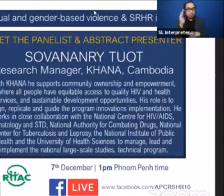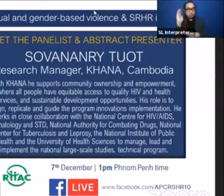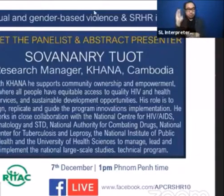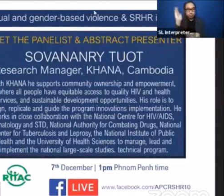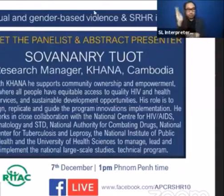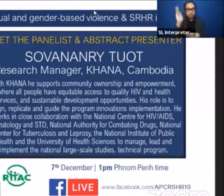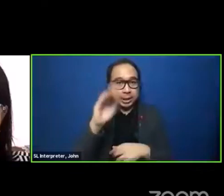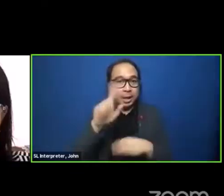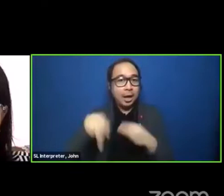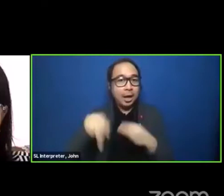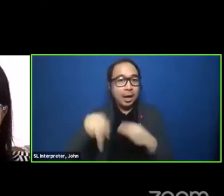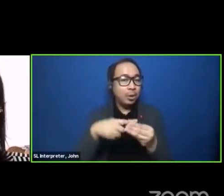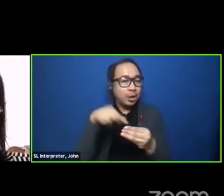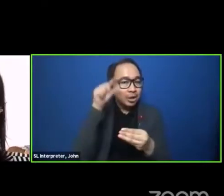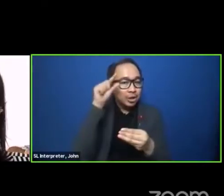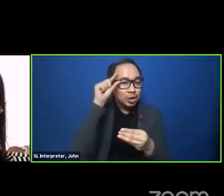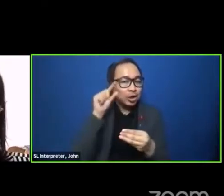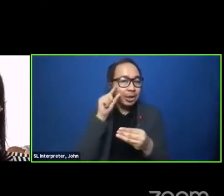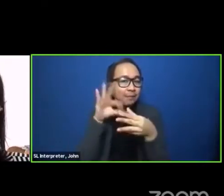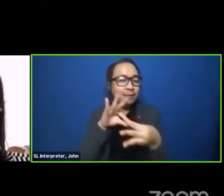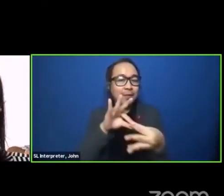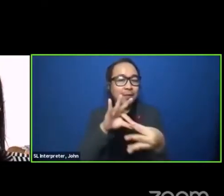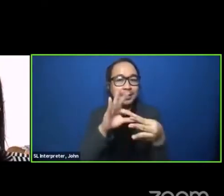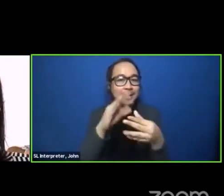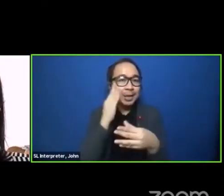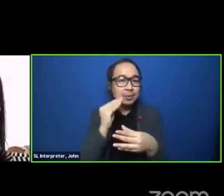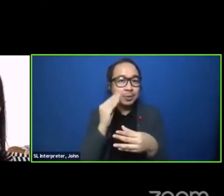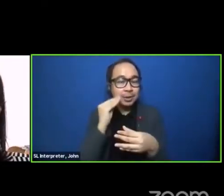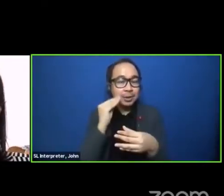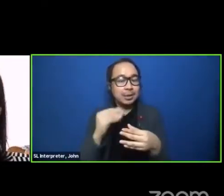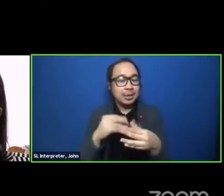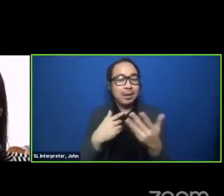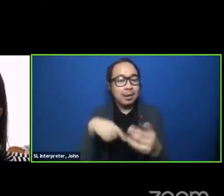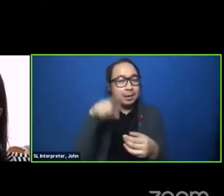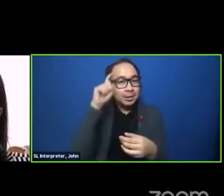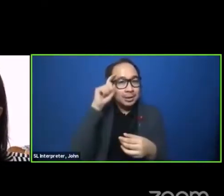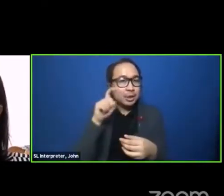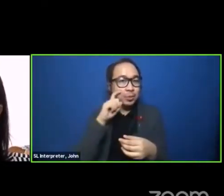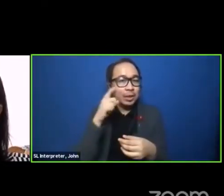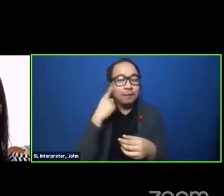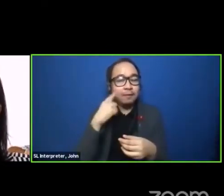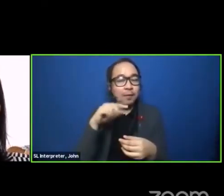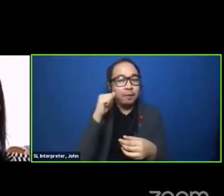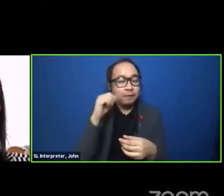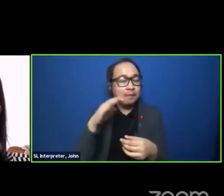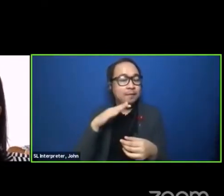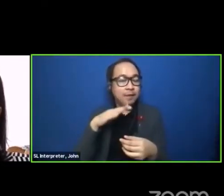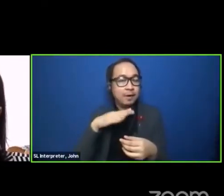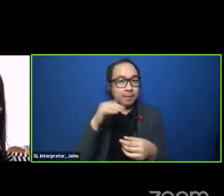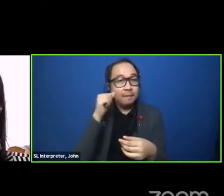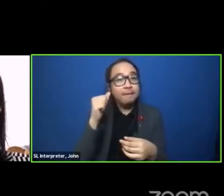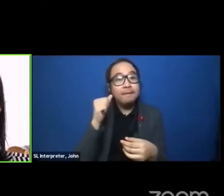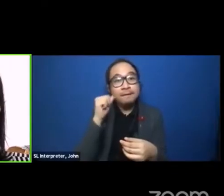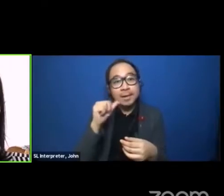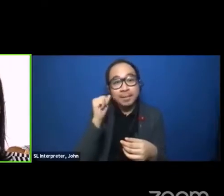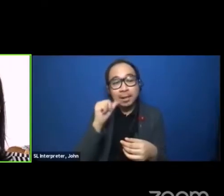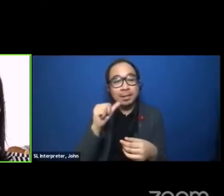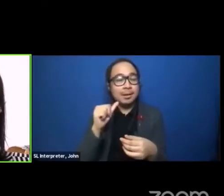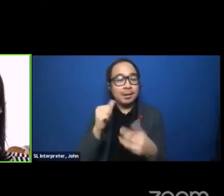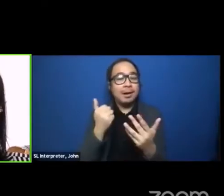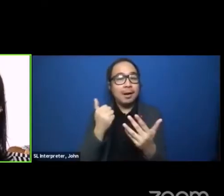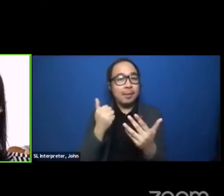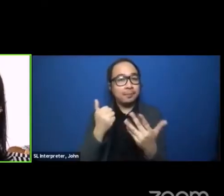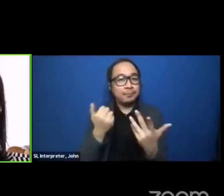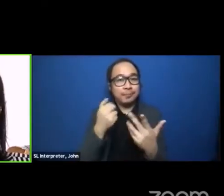gender-based violence experience and sexual and reproductive health among female entertainment workers in Cambodia, a cross-sectional